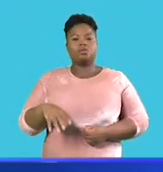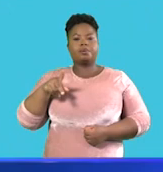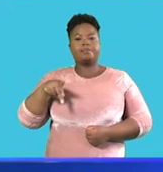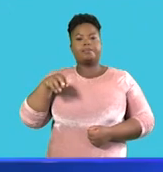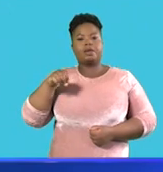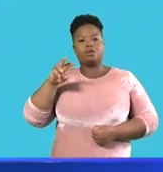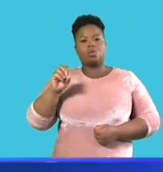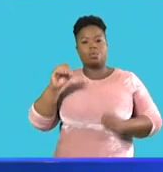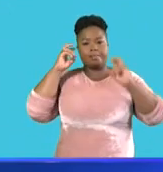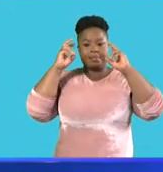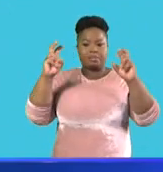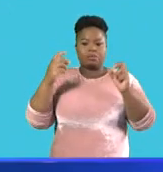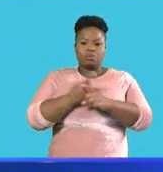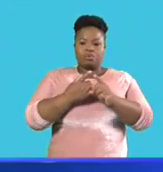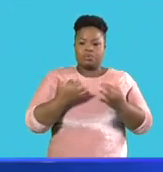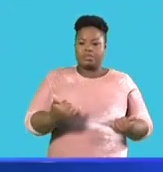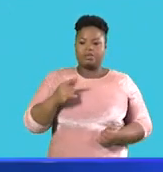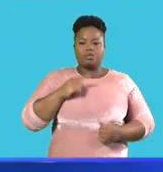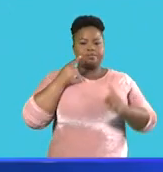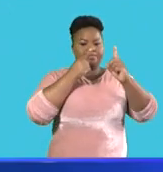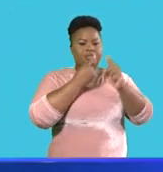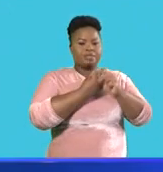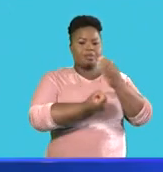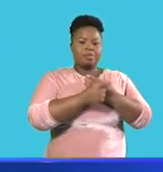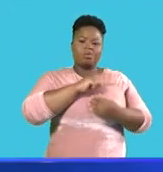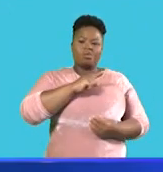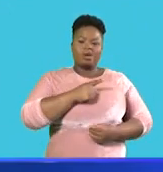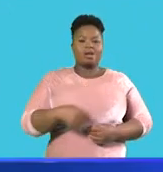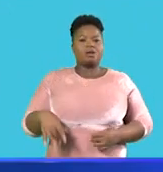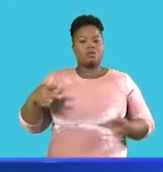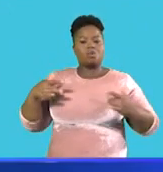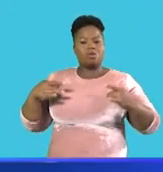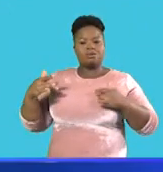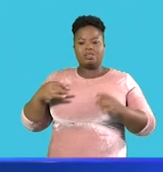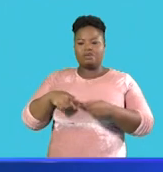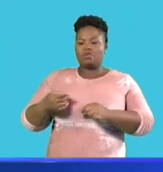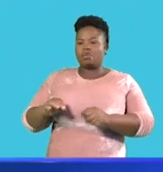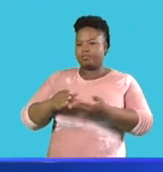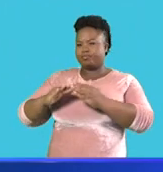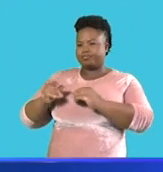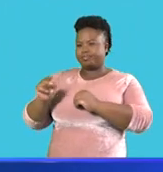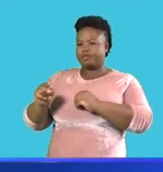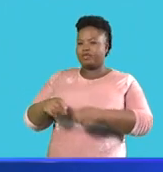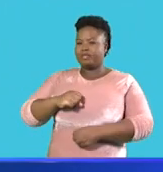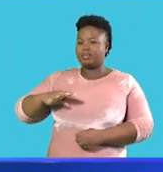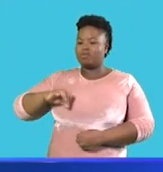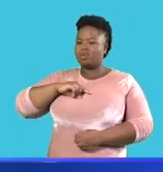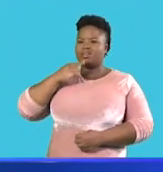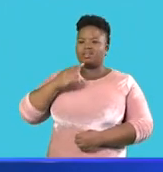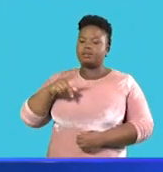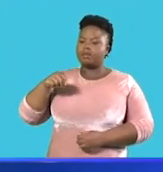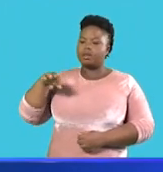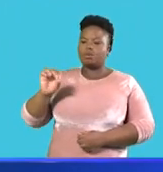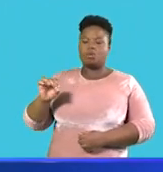pejana kajeno. Mohwanto ona o phethuwe molemong wa ho hlahisa dillo tsa basebetsi tse akaretsang tletlebo ya Numsa ya hore Putco e